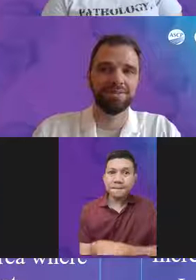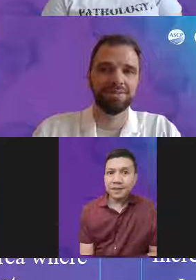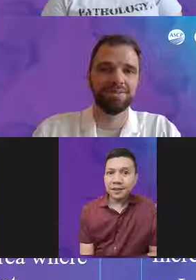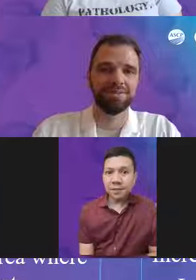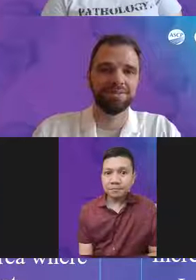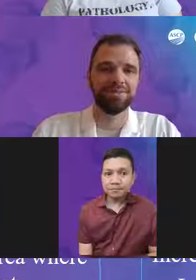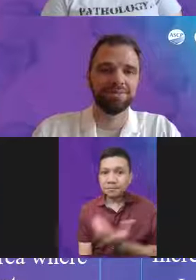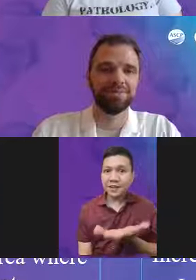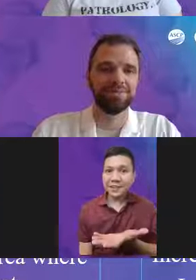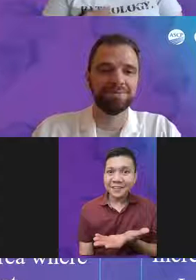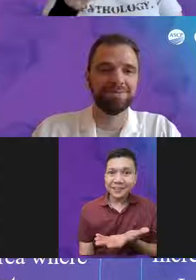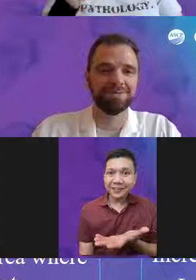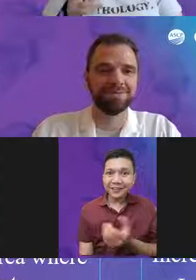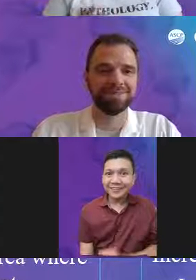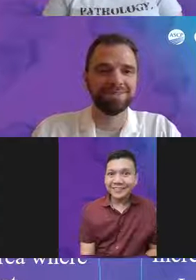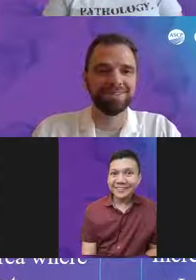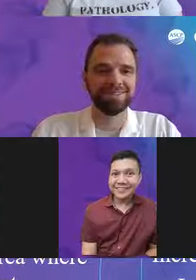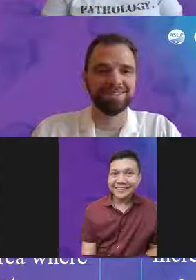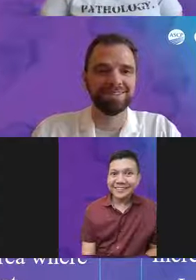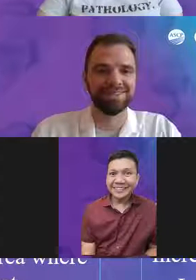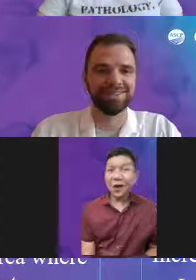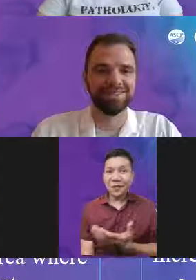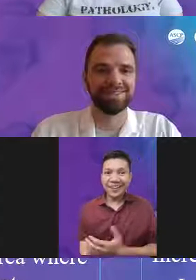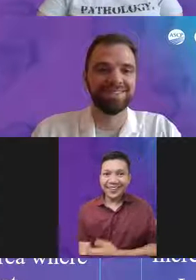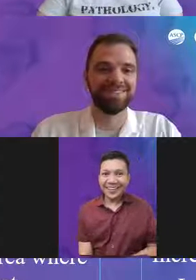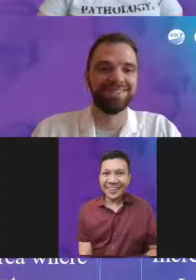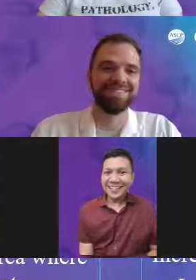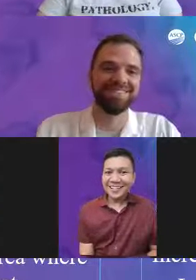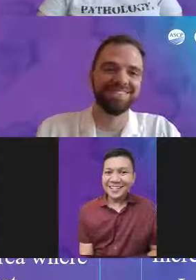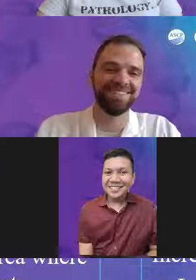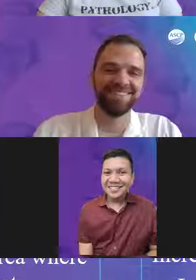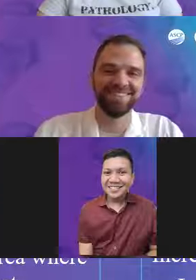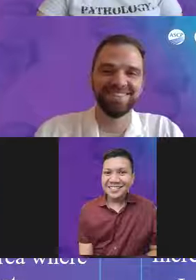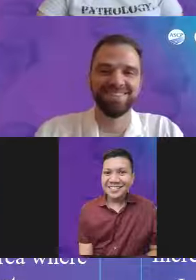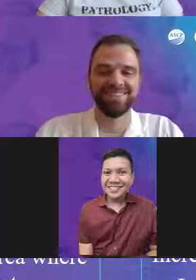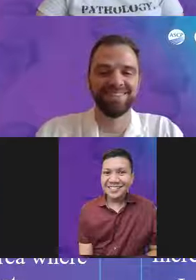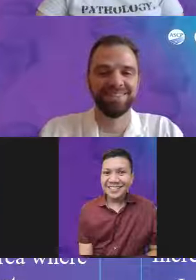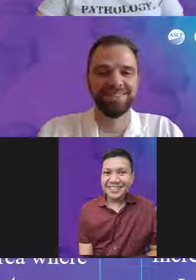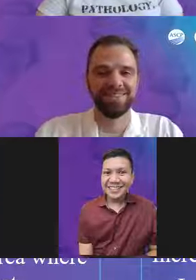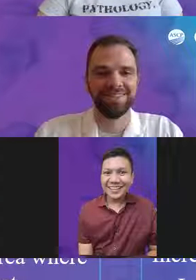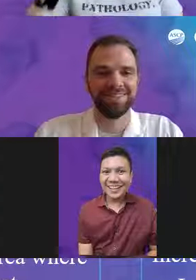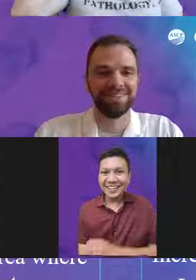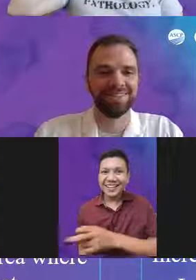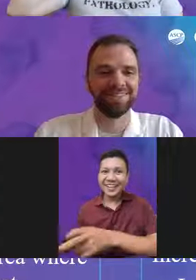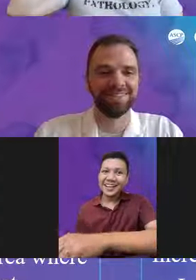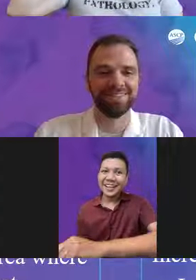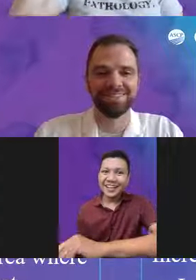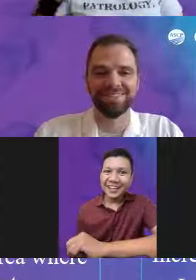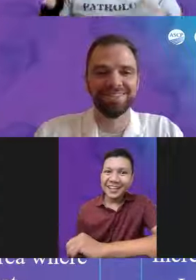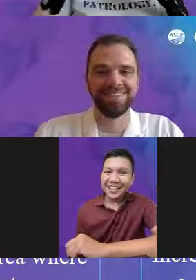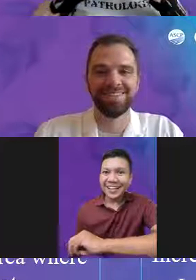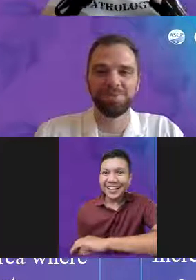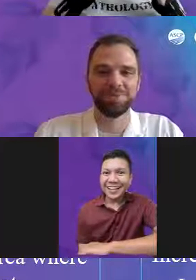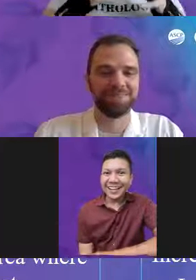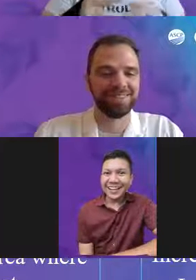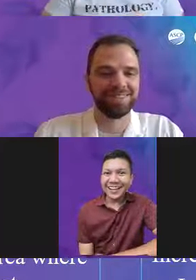report. I almost put it on here in more ways than I did. But I didn't,